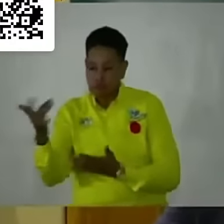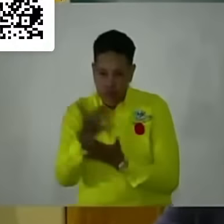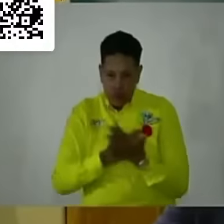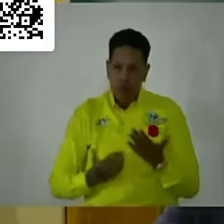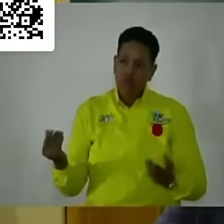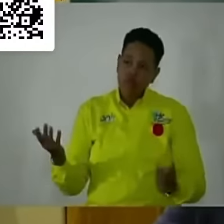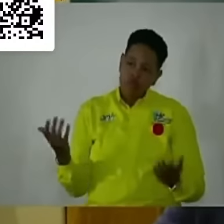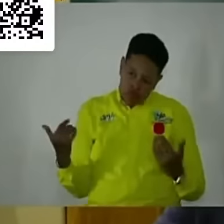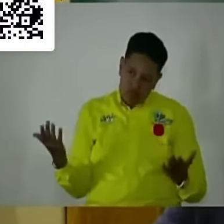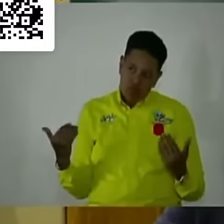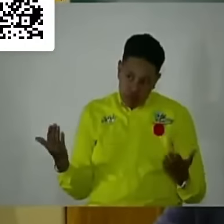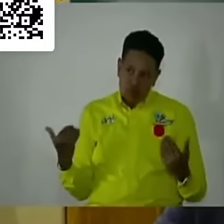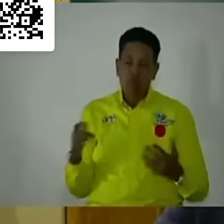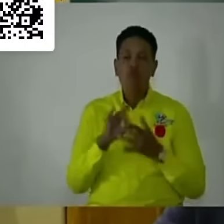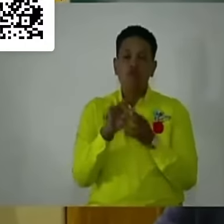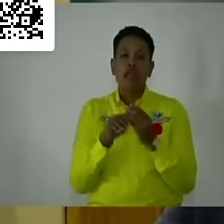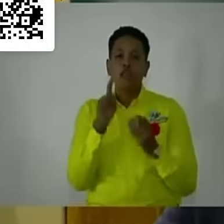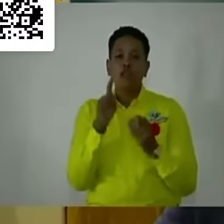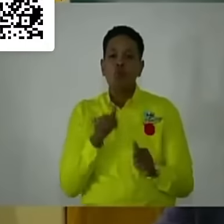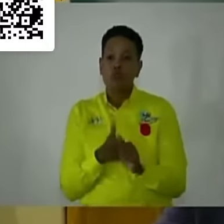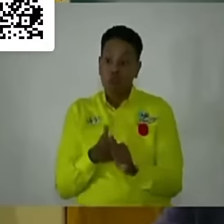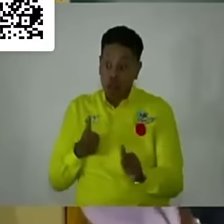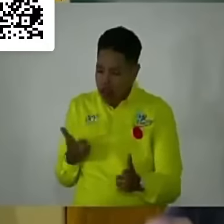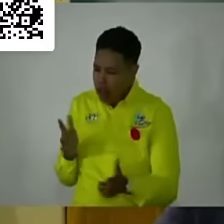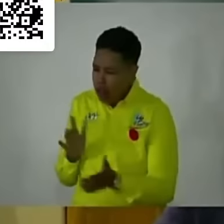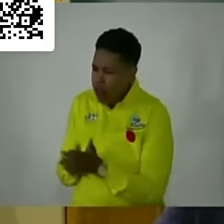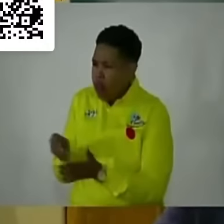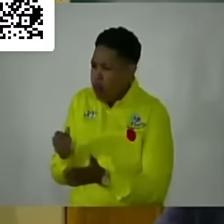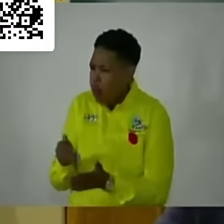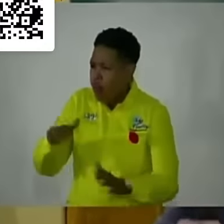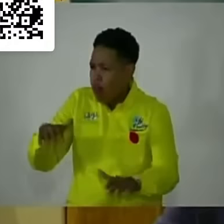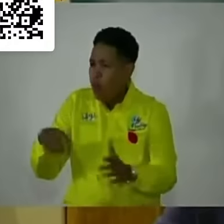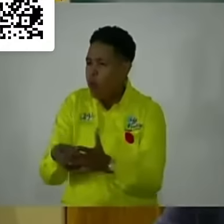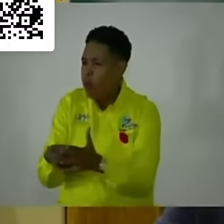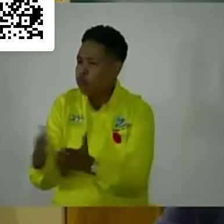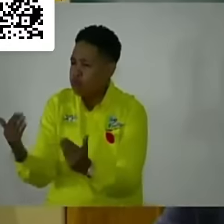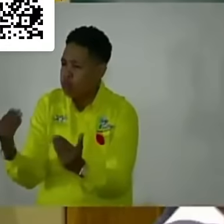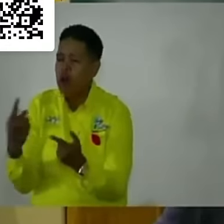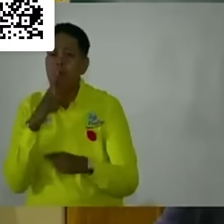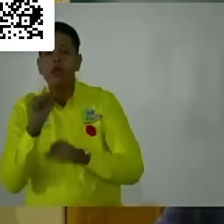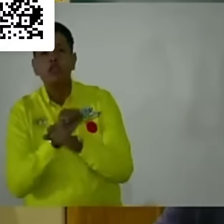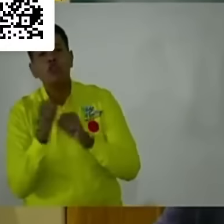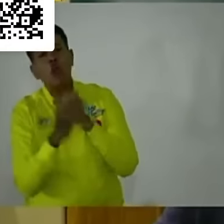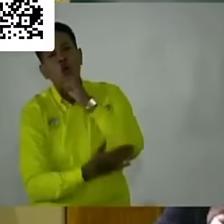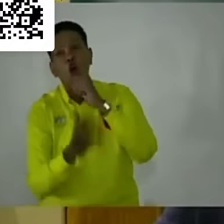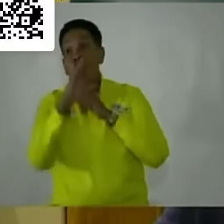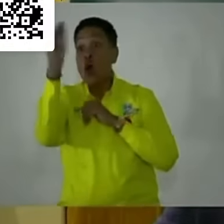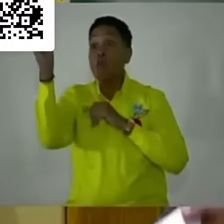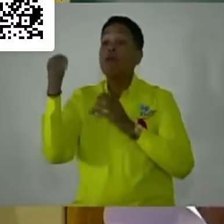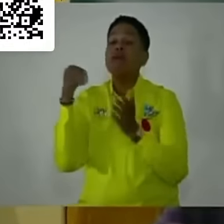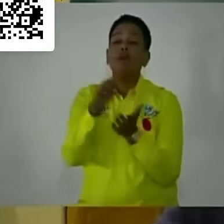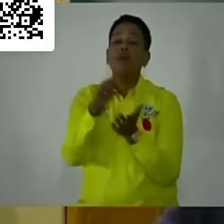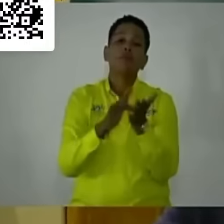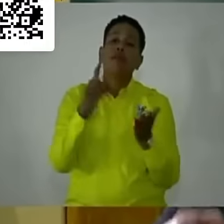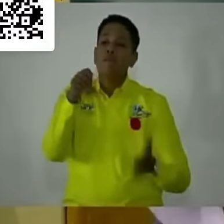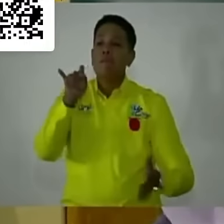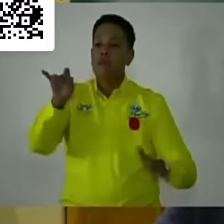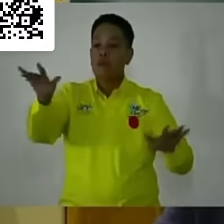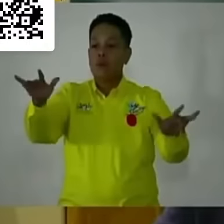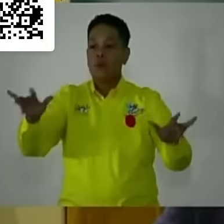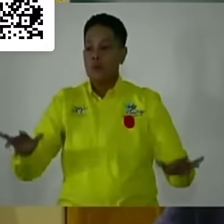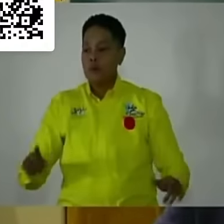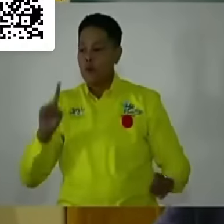collected in relation to the backlog, and to ensure that the companies treat with the backlog of pits.